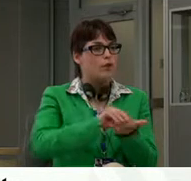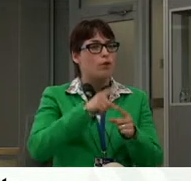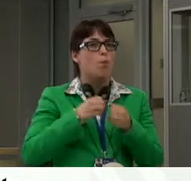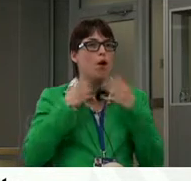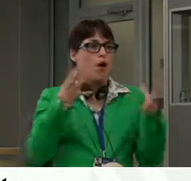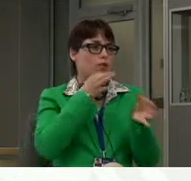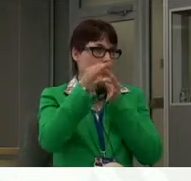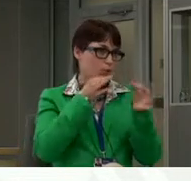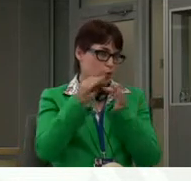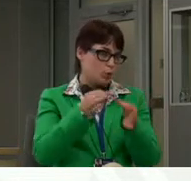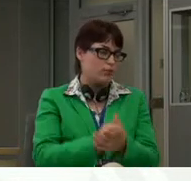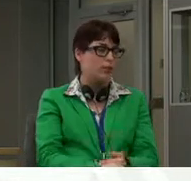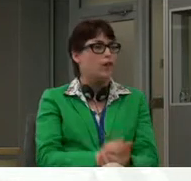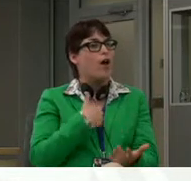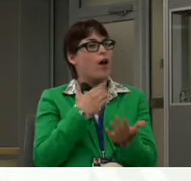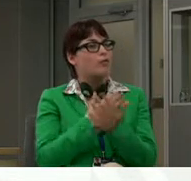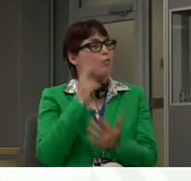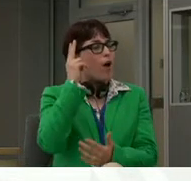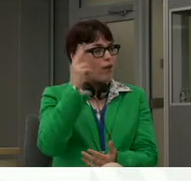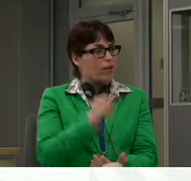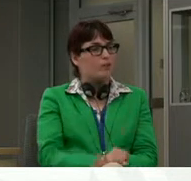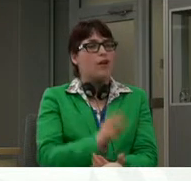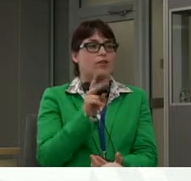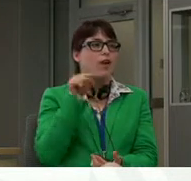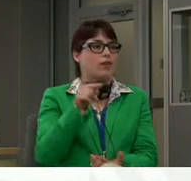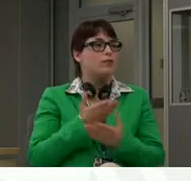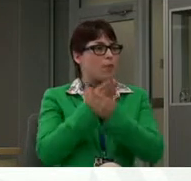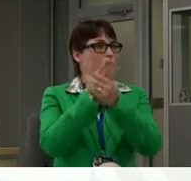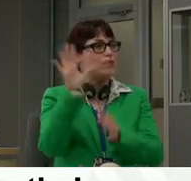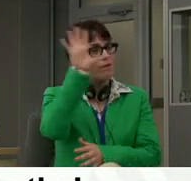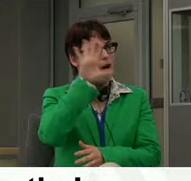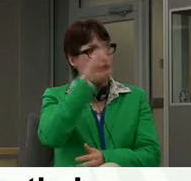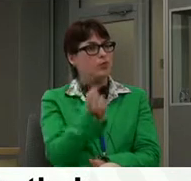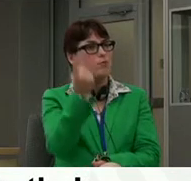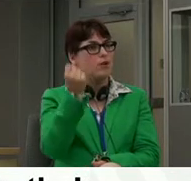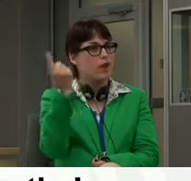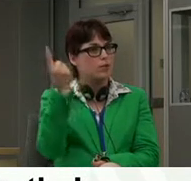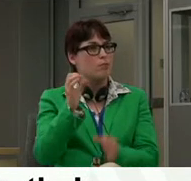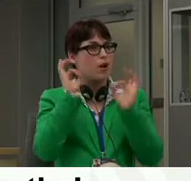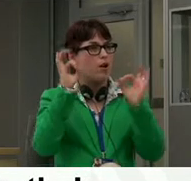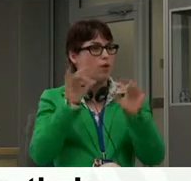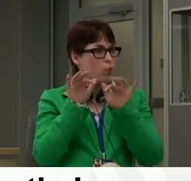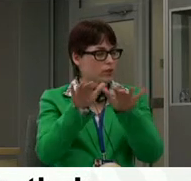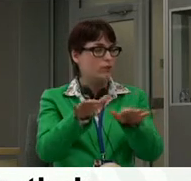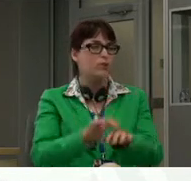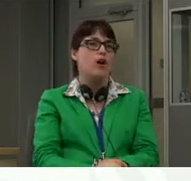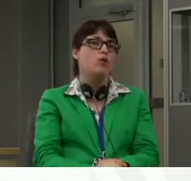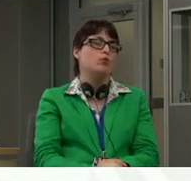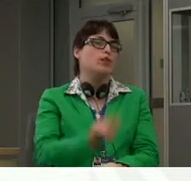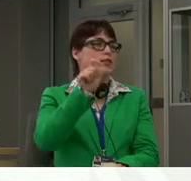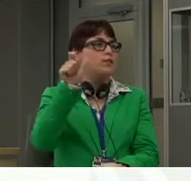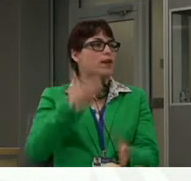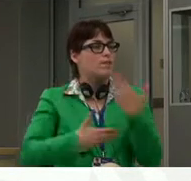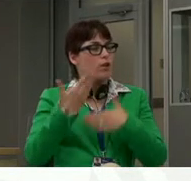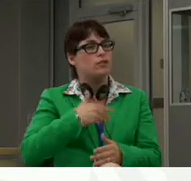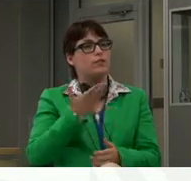for sharing their knowledge, for providing their opinions, for enriching our discussions. I believe that this will allow us to find the